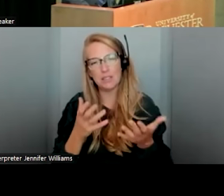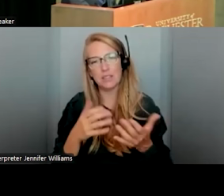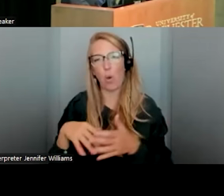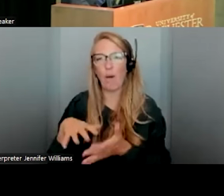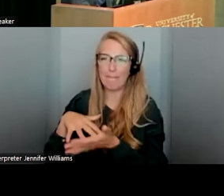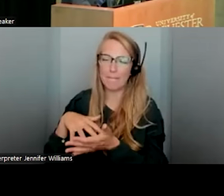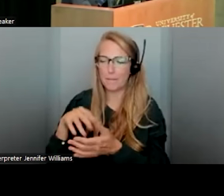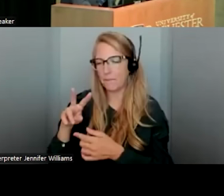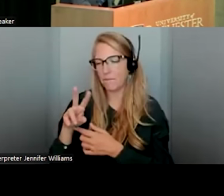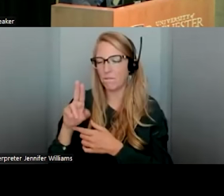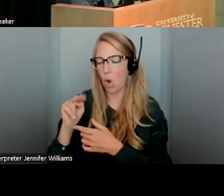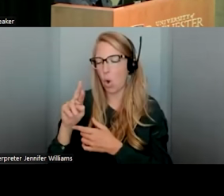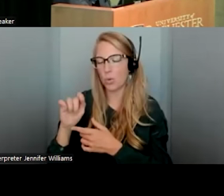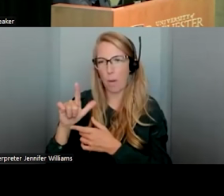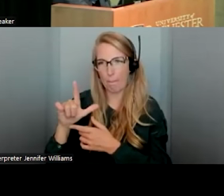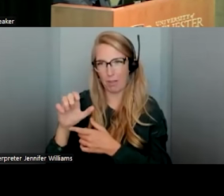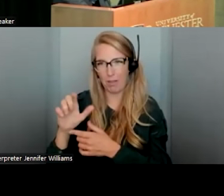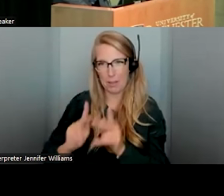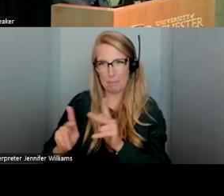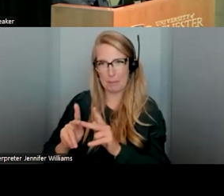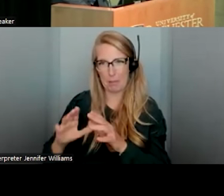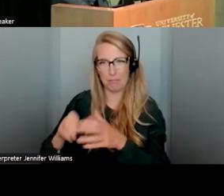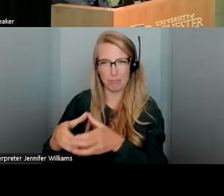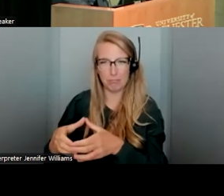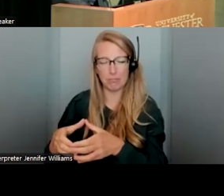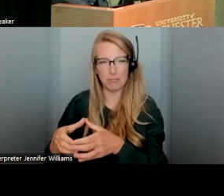prelude to think about these values together.